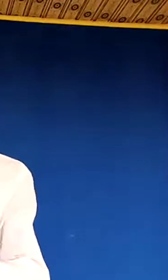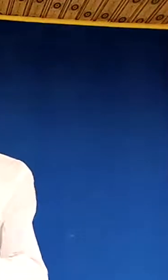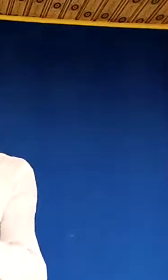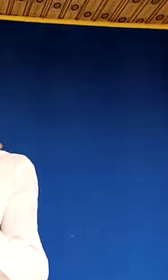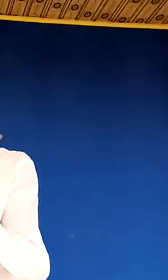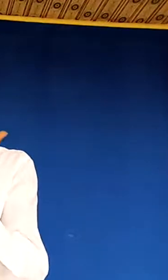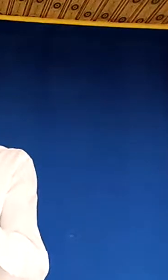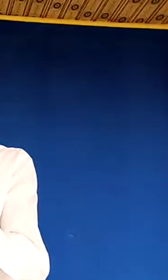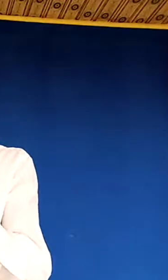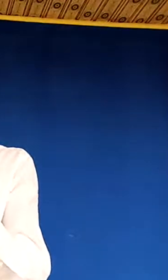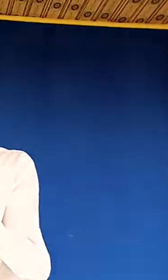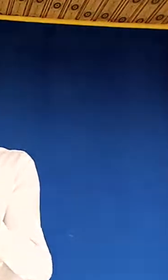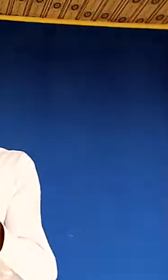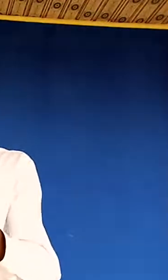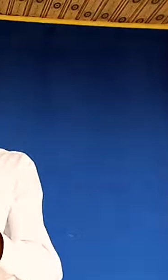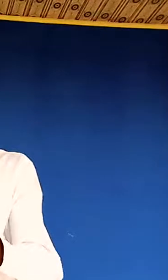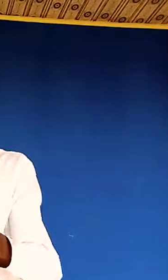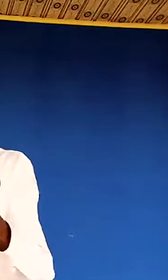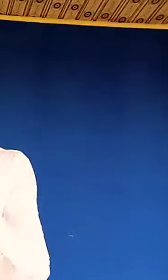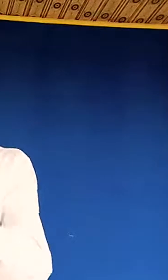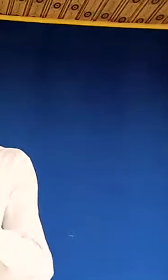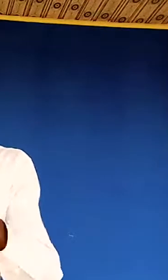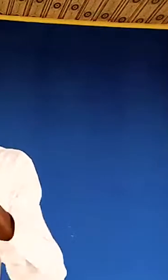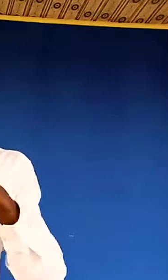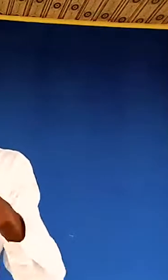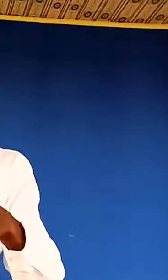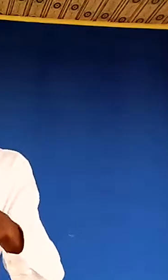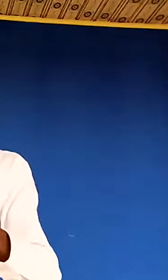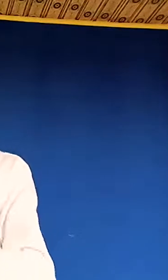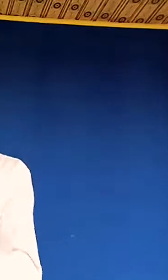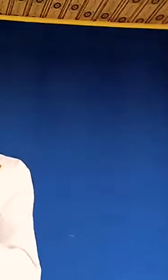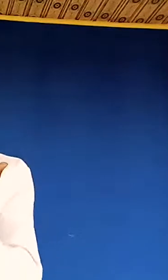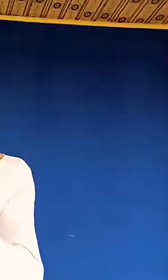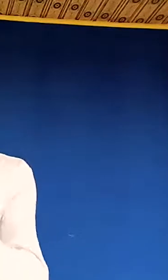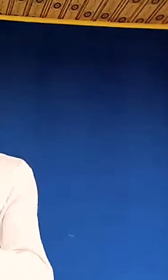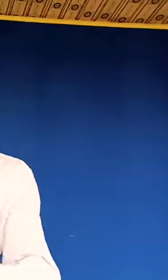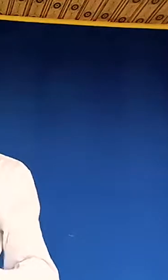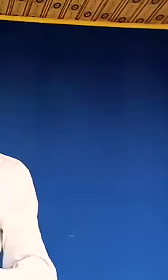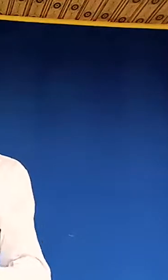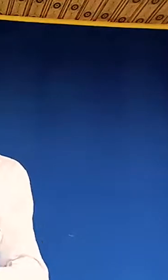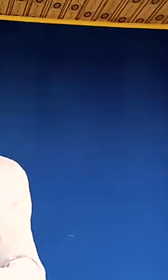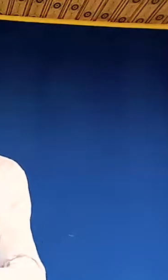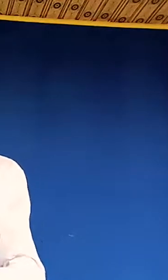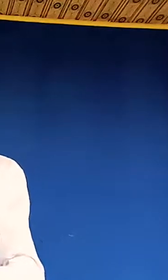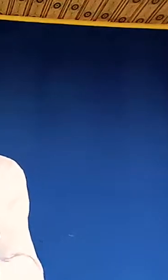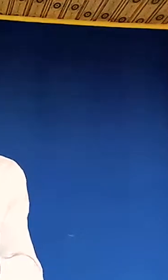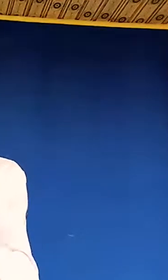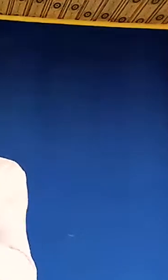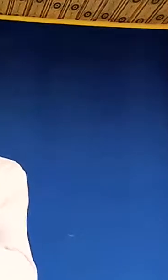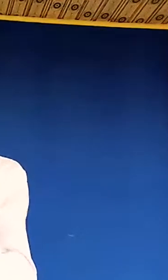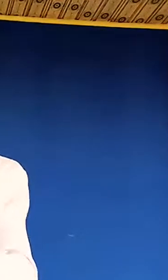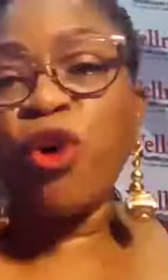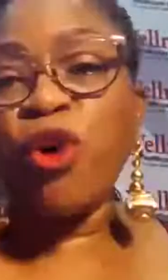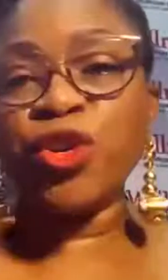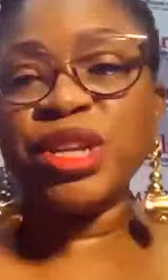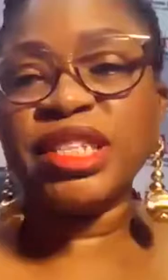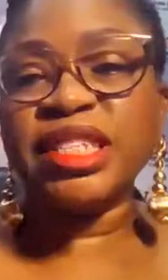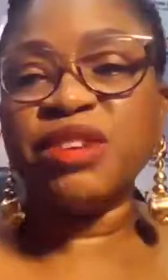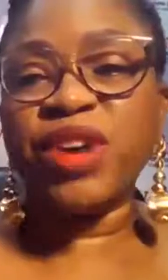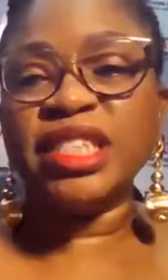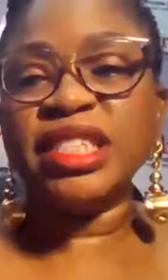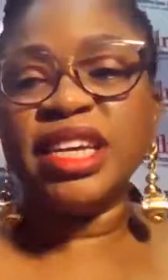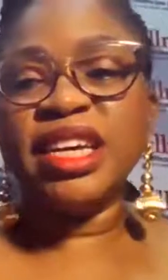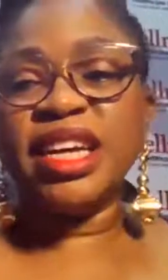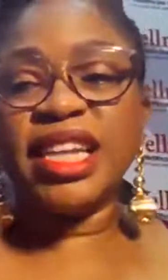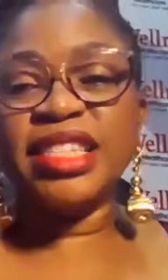that she's Dr. Jumoke. So she might even tell you that she's Dr. J when you ask for her name. So thank you, Dr. J. Thank you for honoring